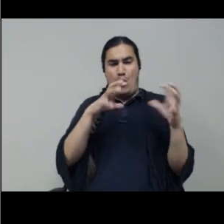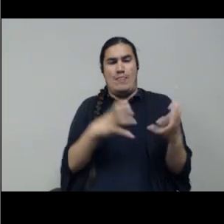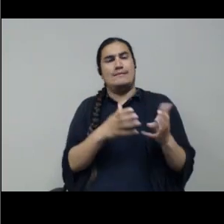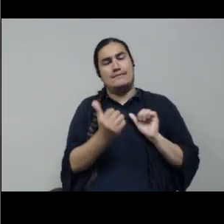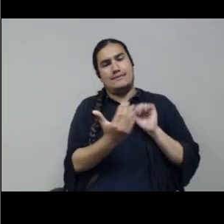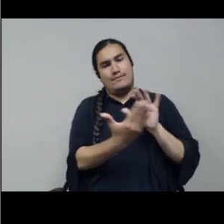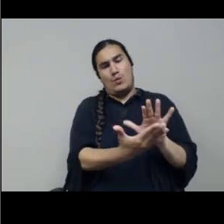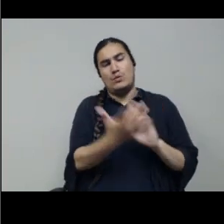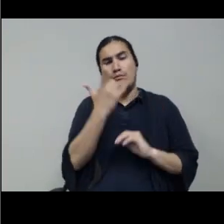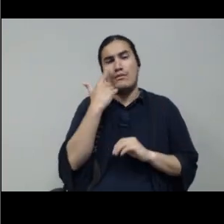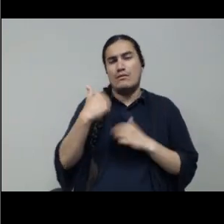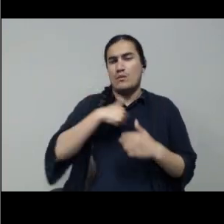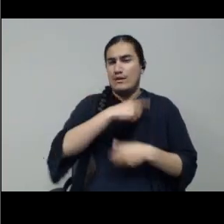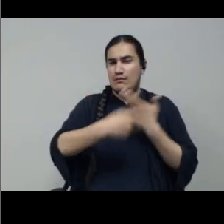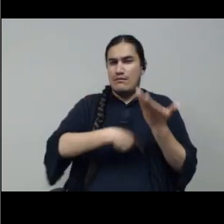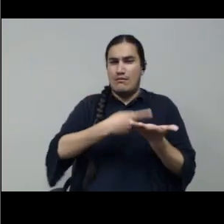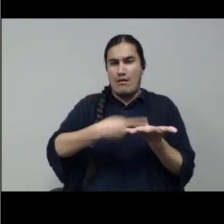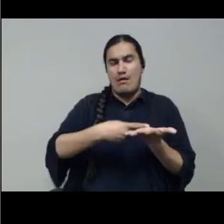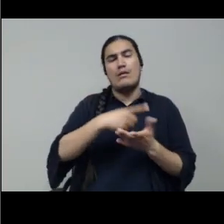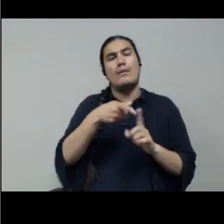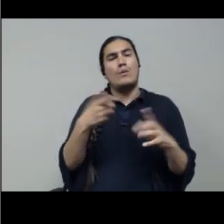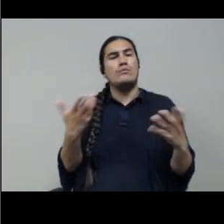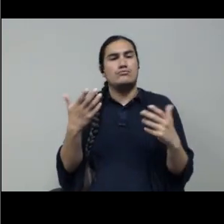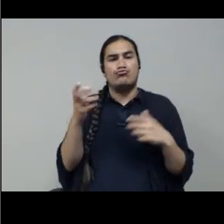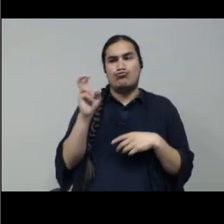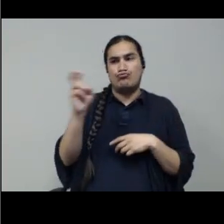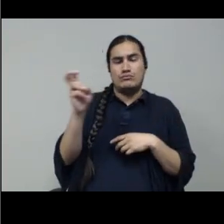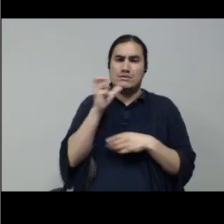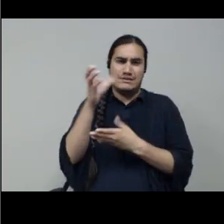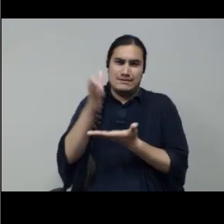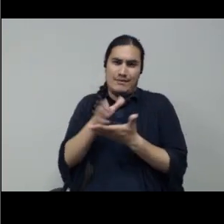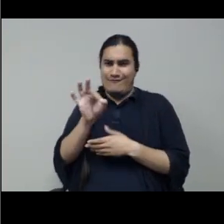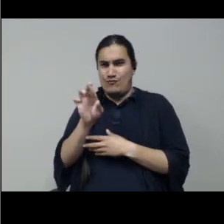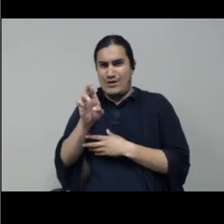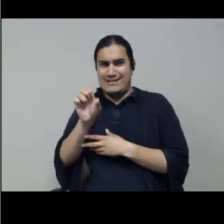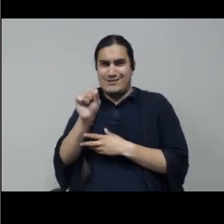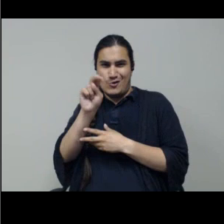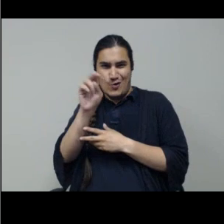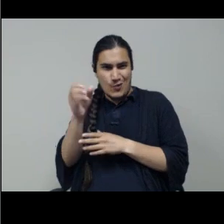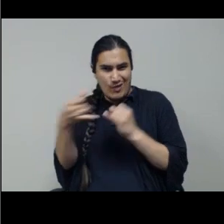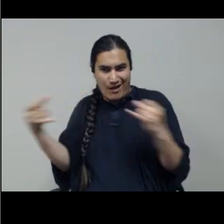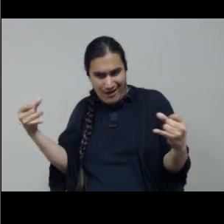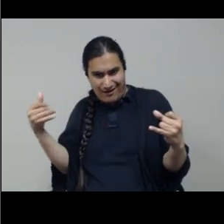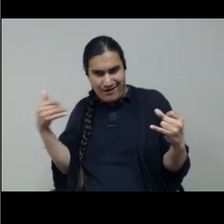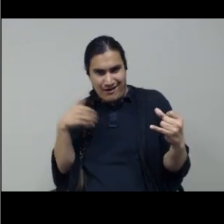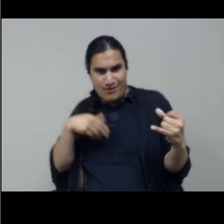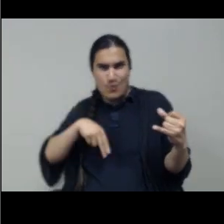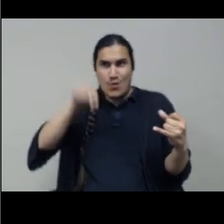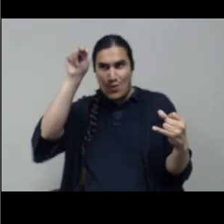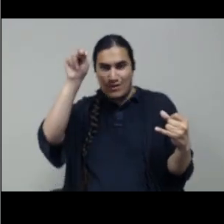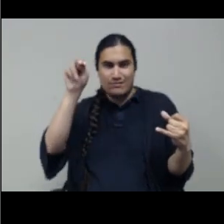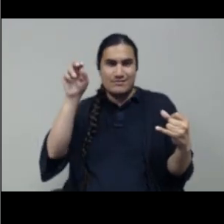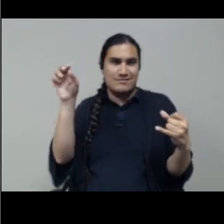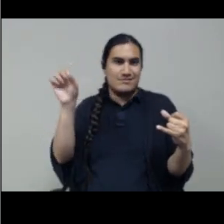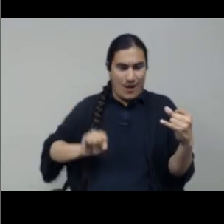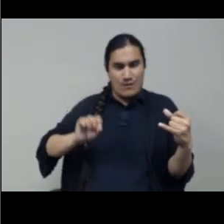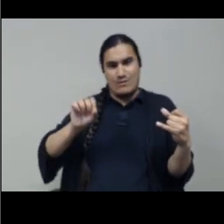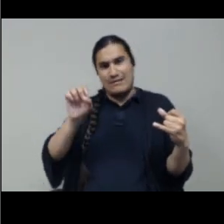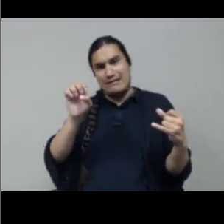talk about, our transportation system doesn't stop at the Fresno line. It goes north, south, east, and west. So we have to look at